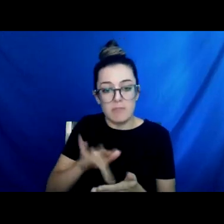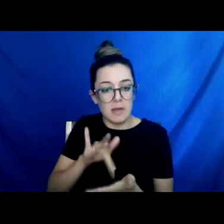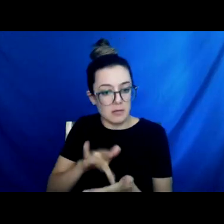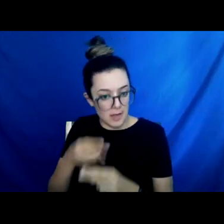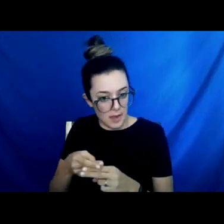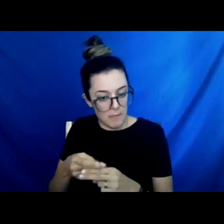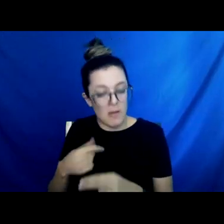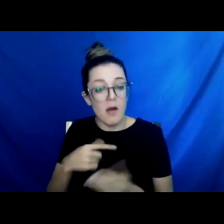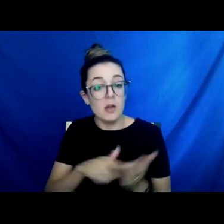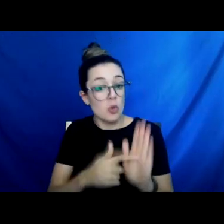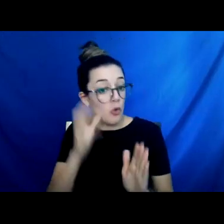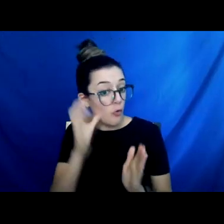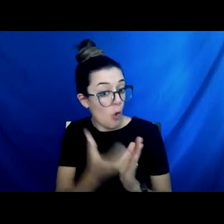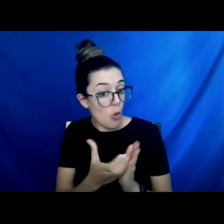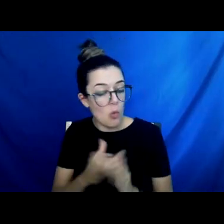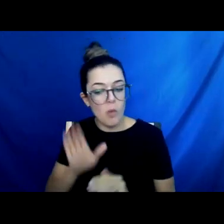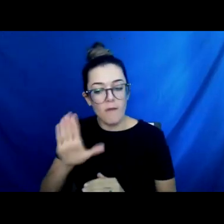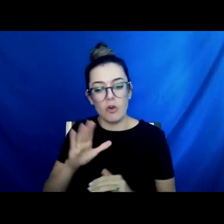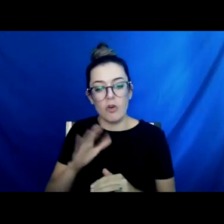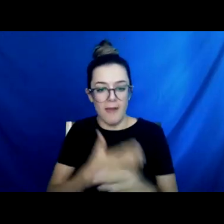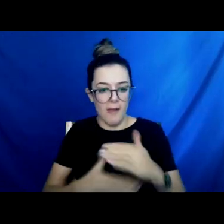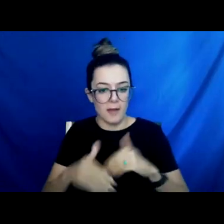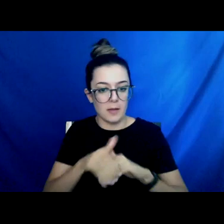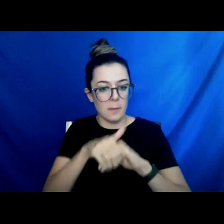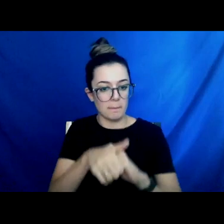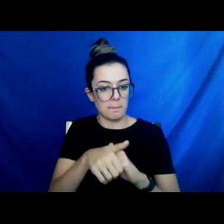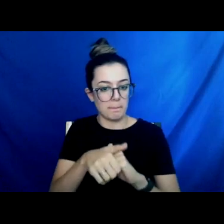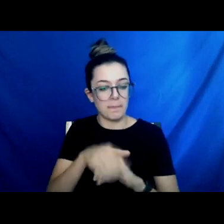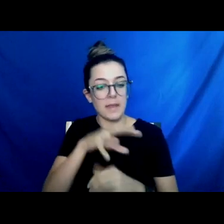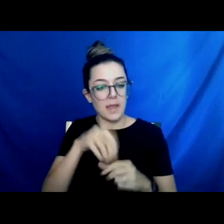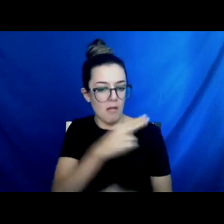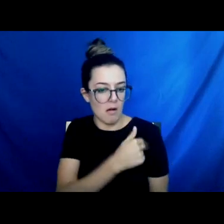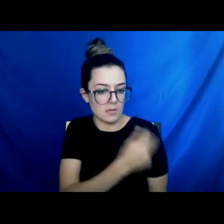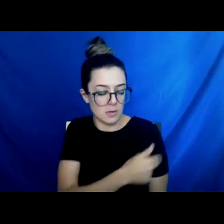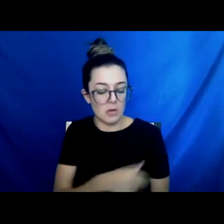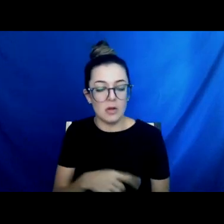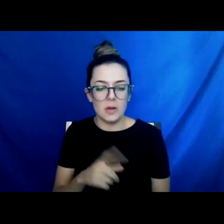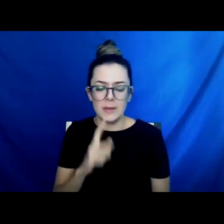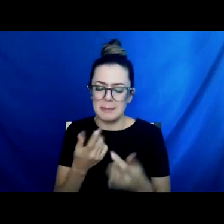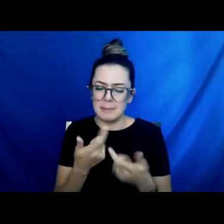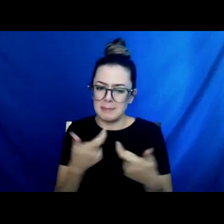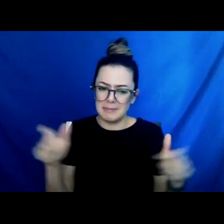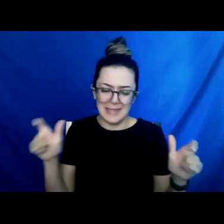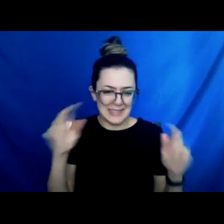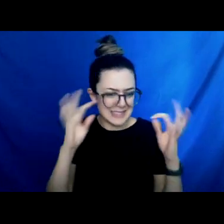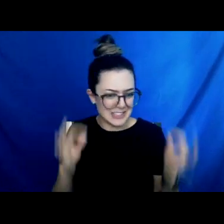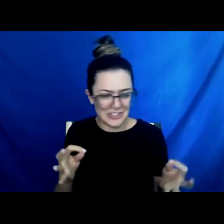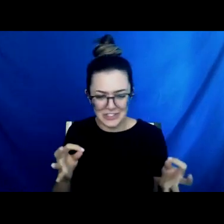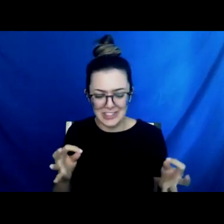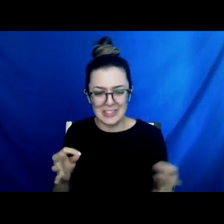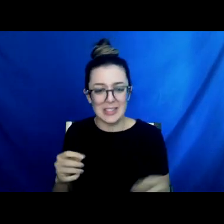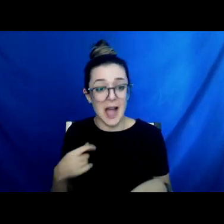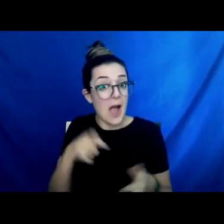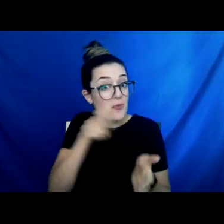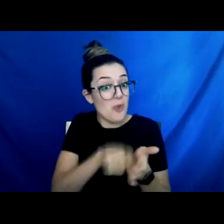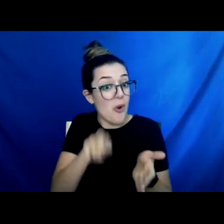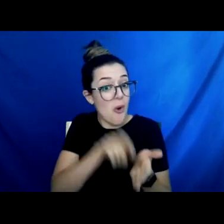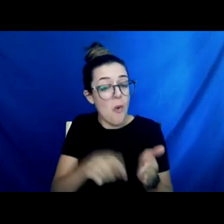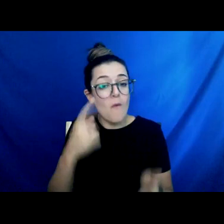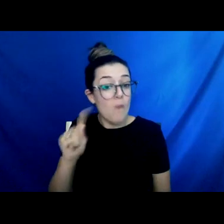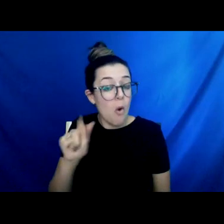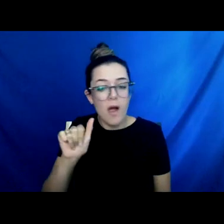hands. And it was a big decision for me because it didn't get the kind of attention that, and I wrote it for The Atlantic, which is a